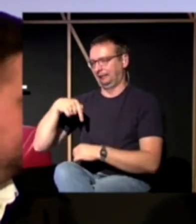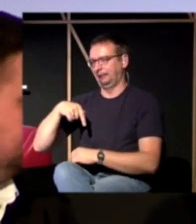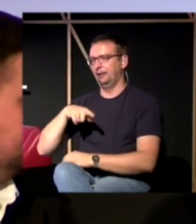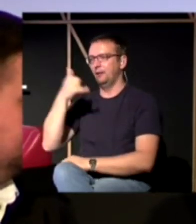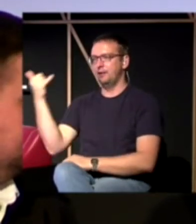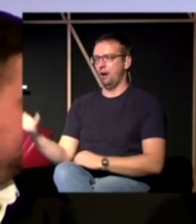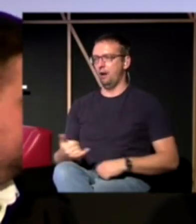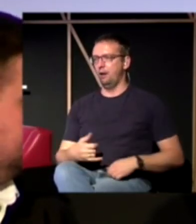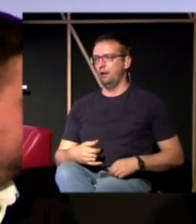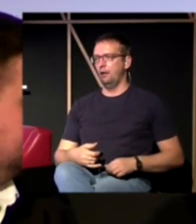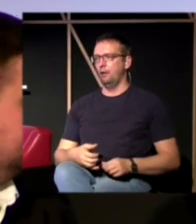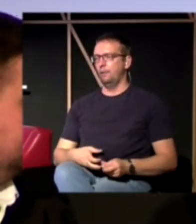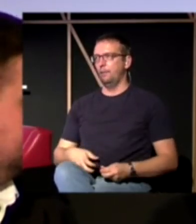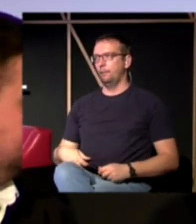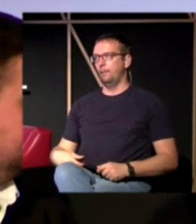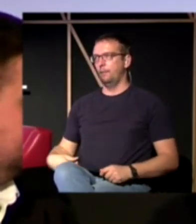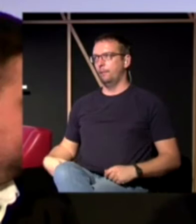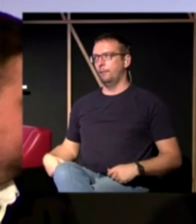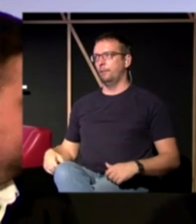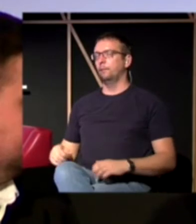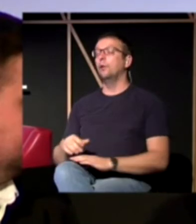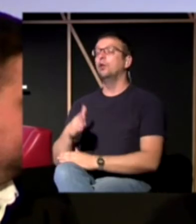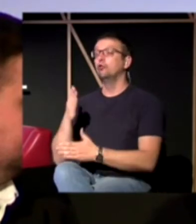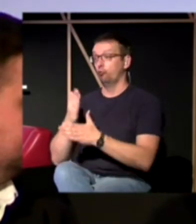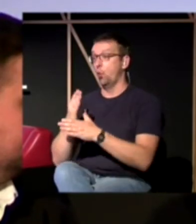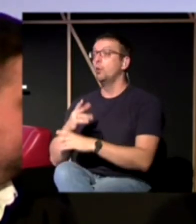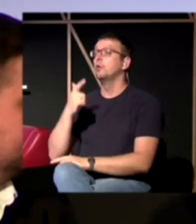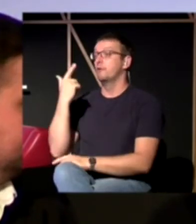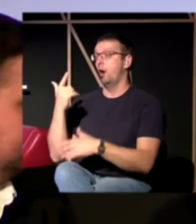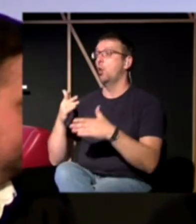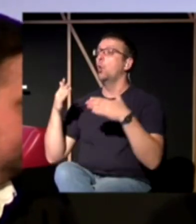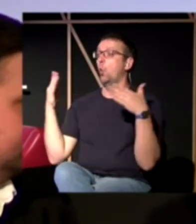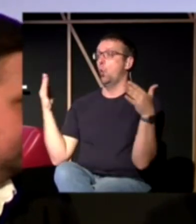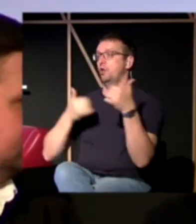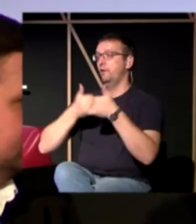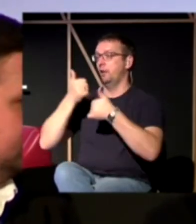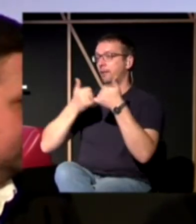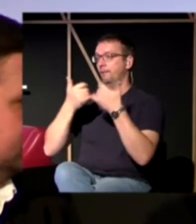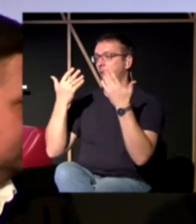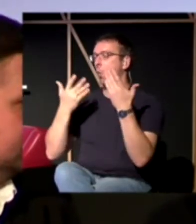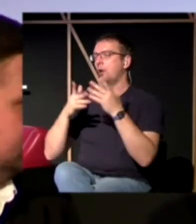two great events again. Kyiv in May hosted